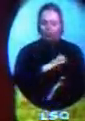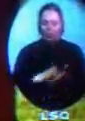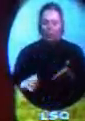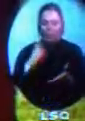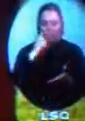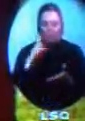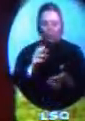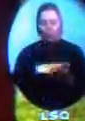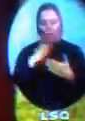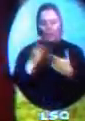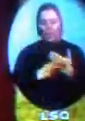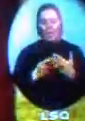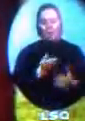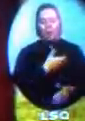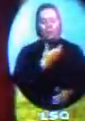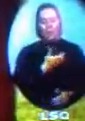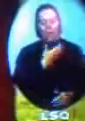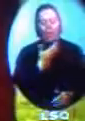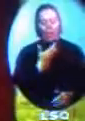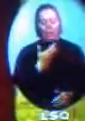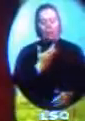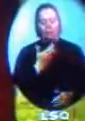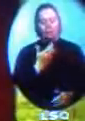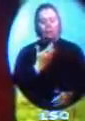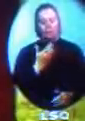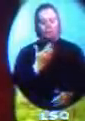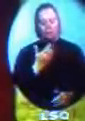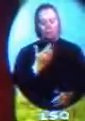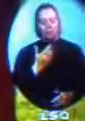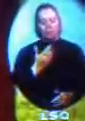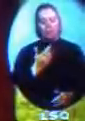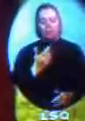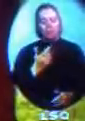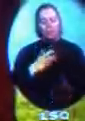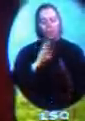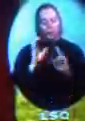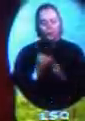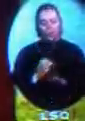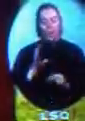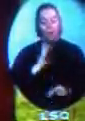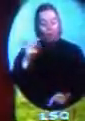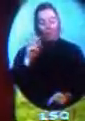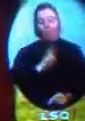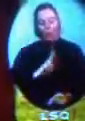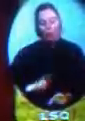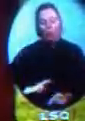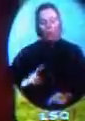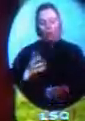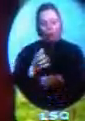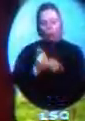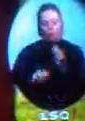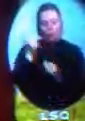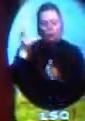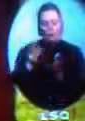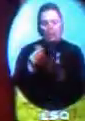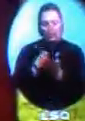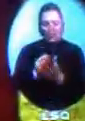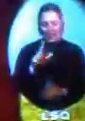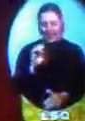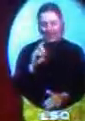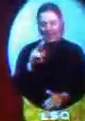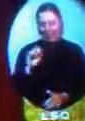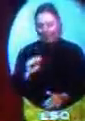be receiving only $1 million from the Cultural Capitals Program, and Vancouver will be receiving $1.75